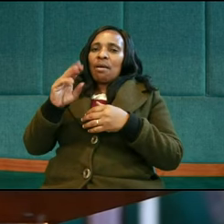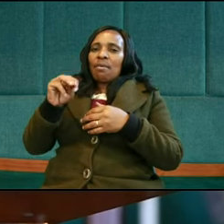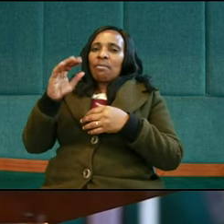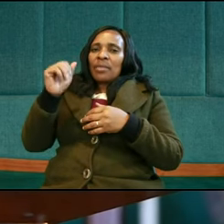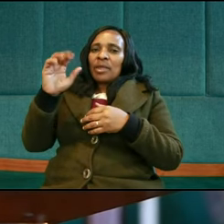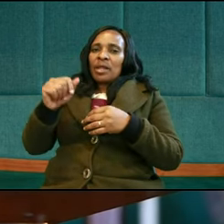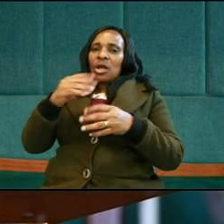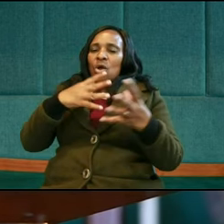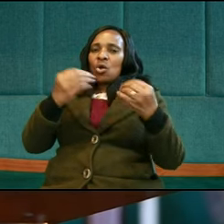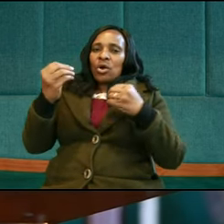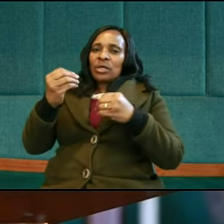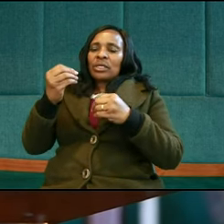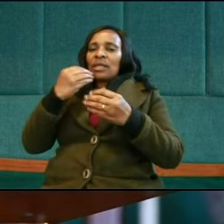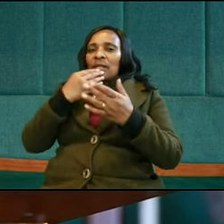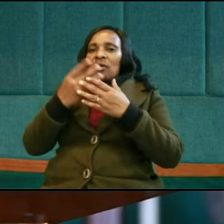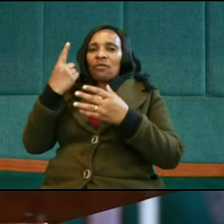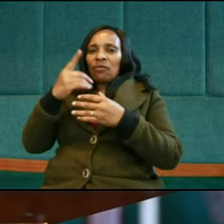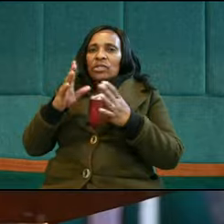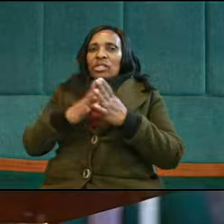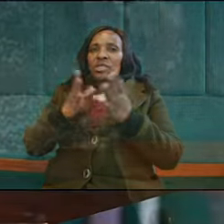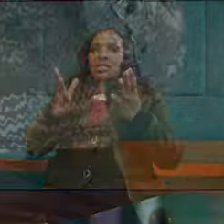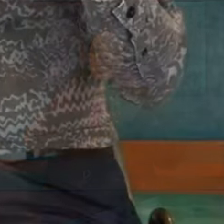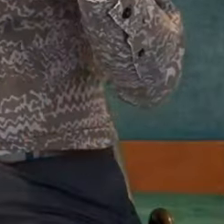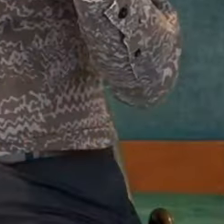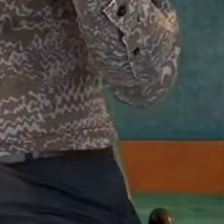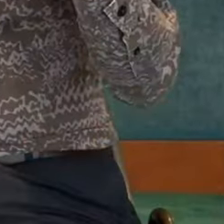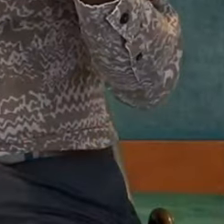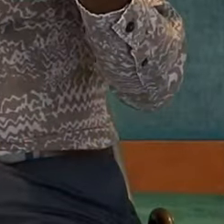you for your generous offering.